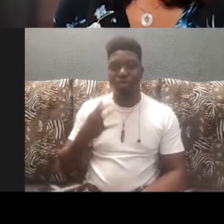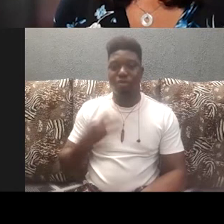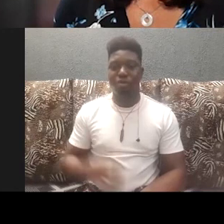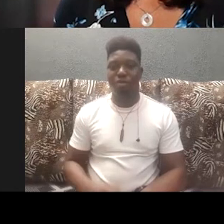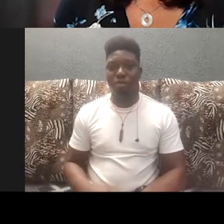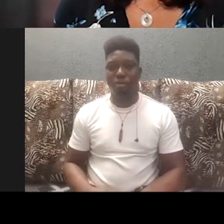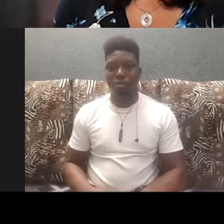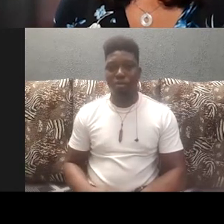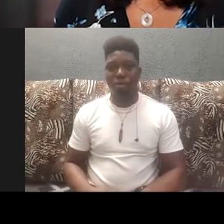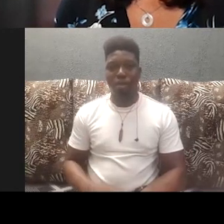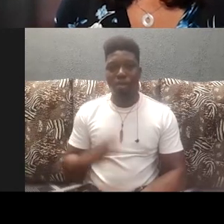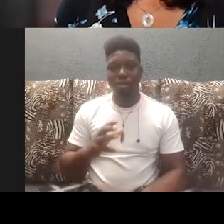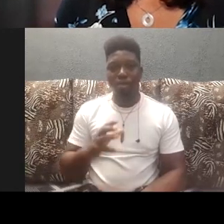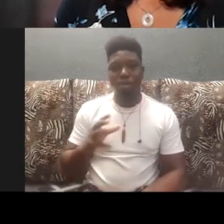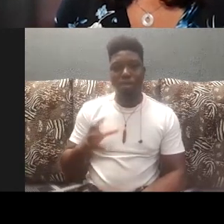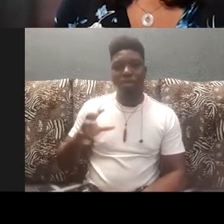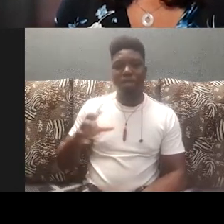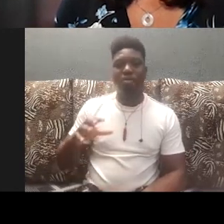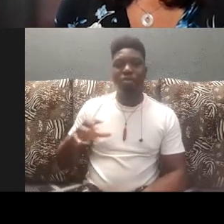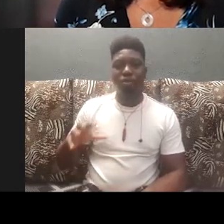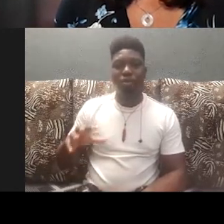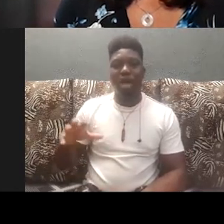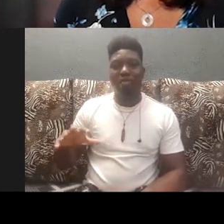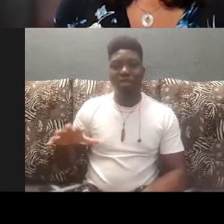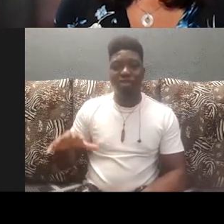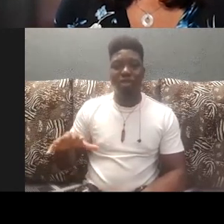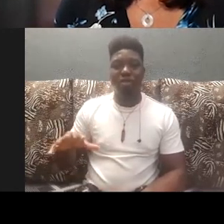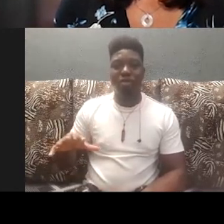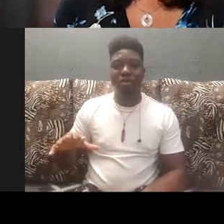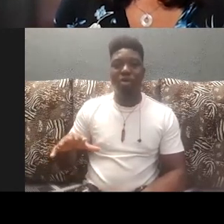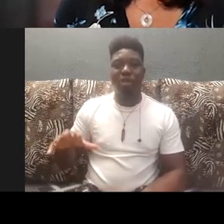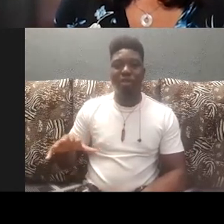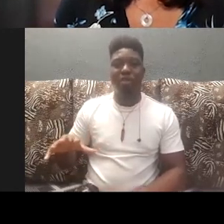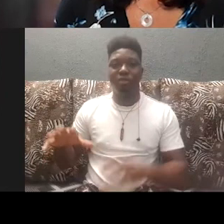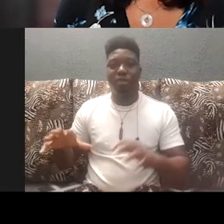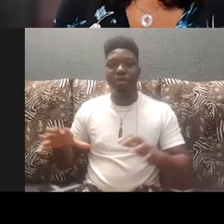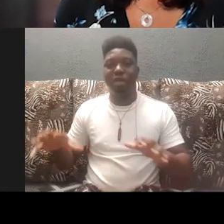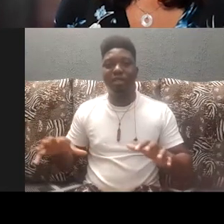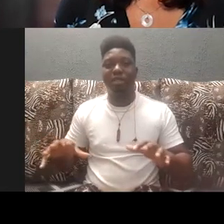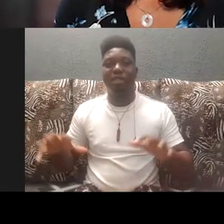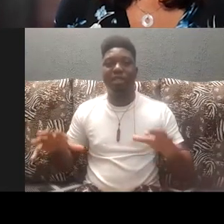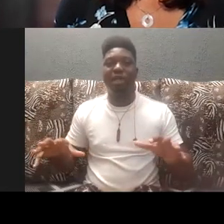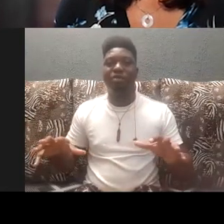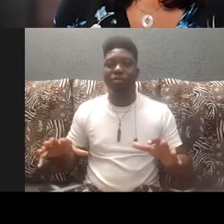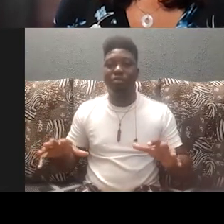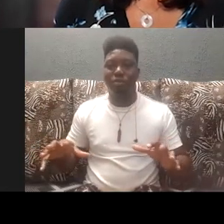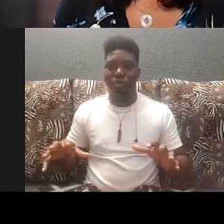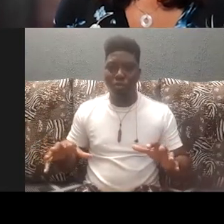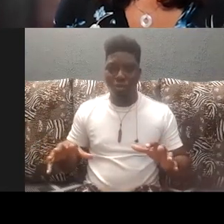you. It also starts from those that have children or persons with disability in their